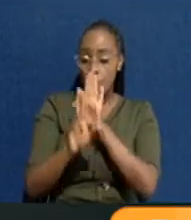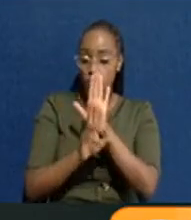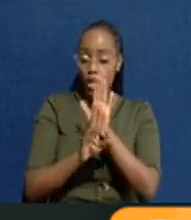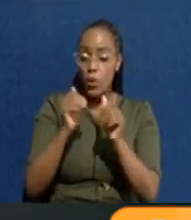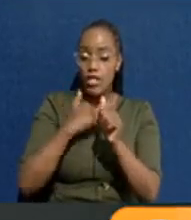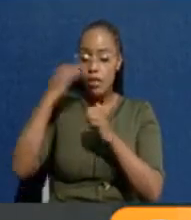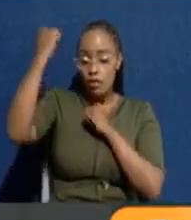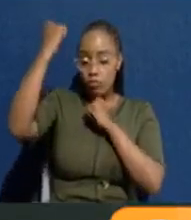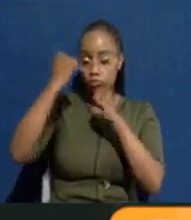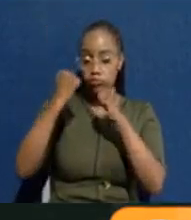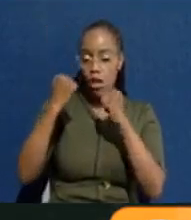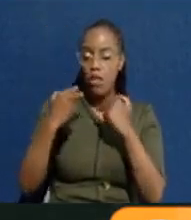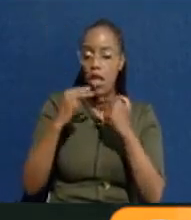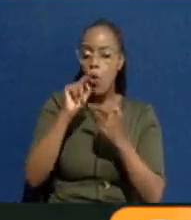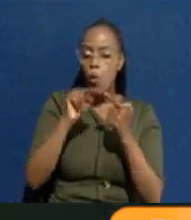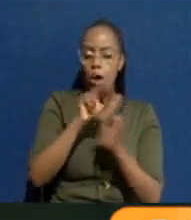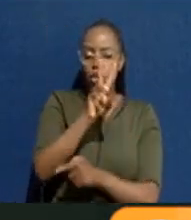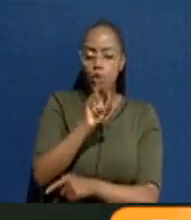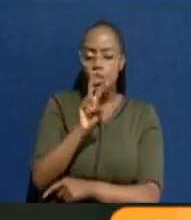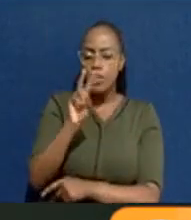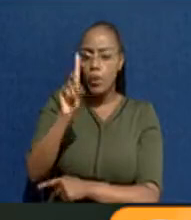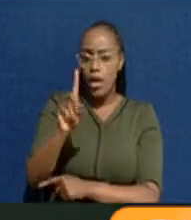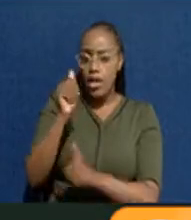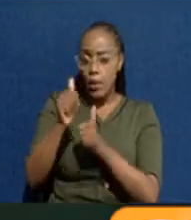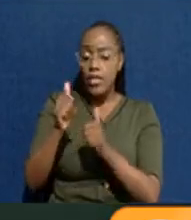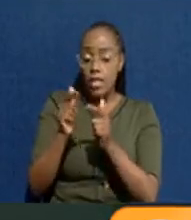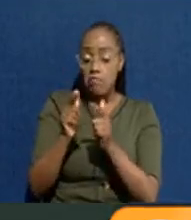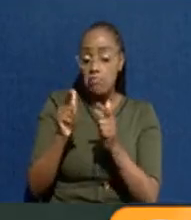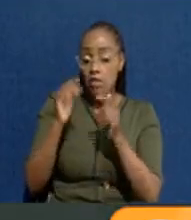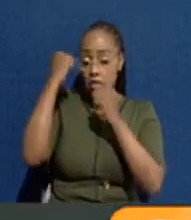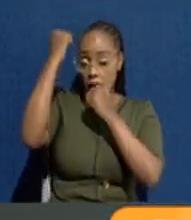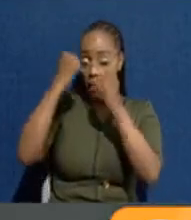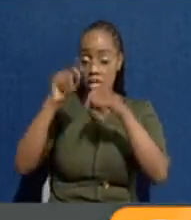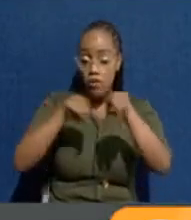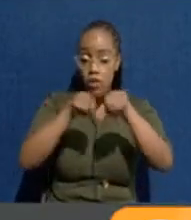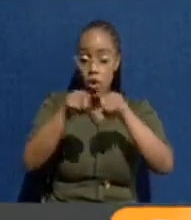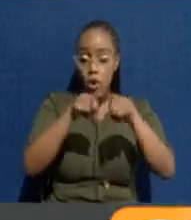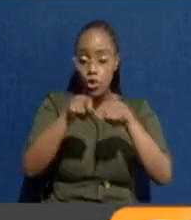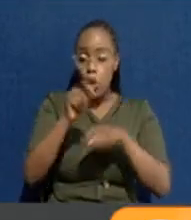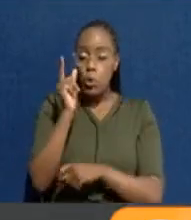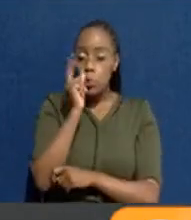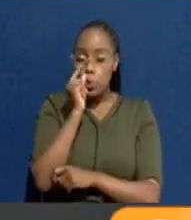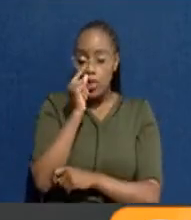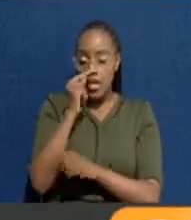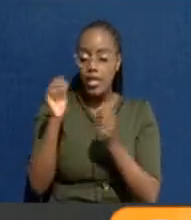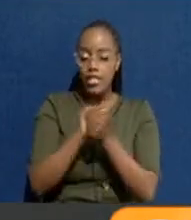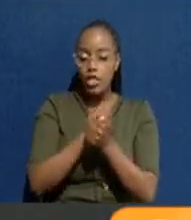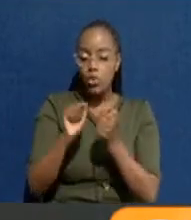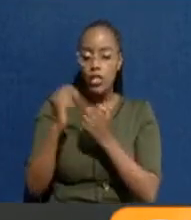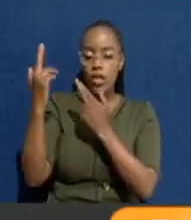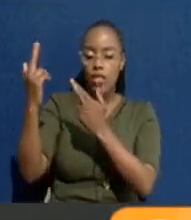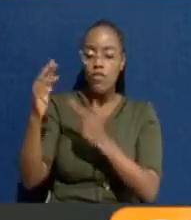following a military coup in 2021 that saw the military in Sudan take control of the country, dimming the hopes of